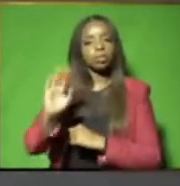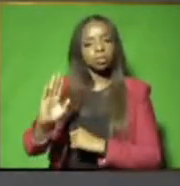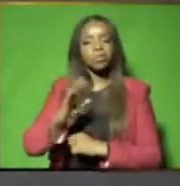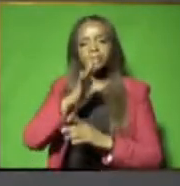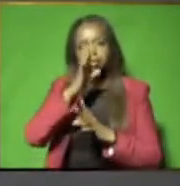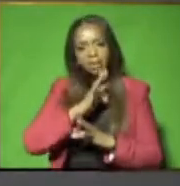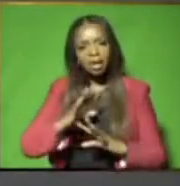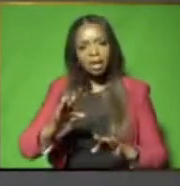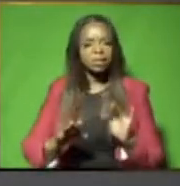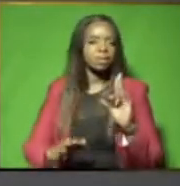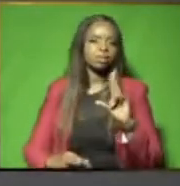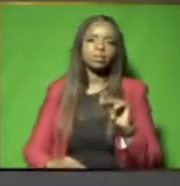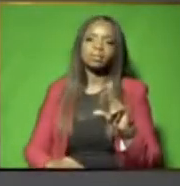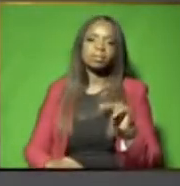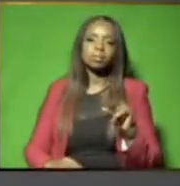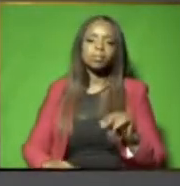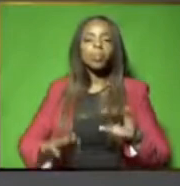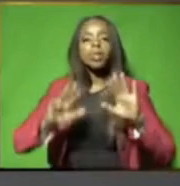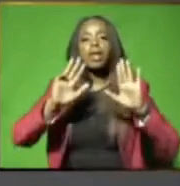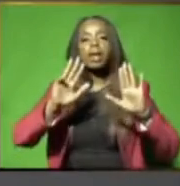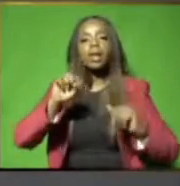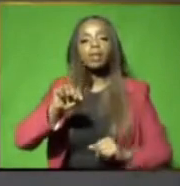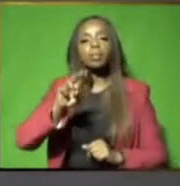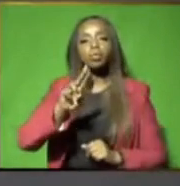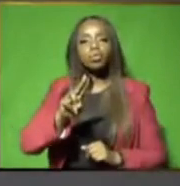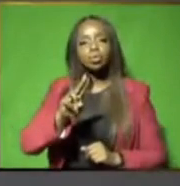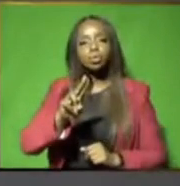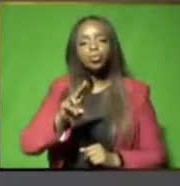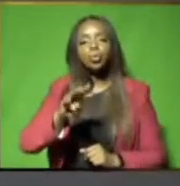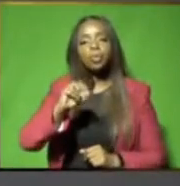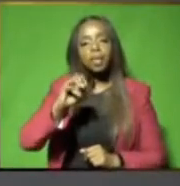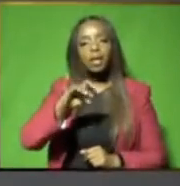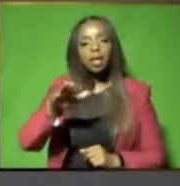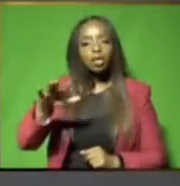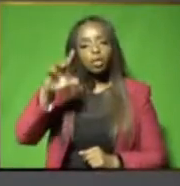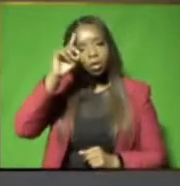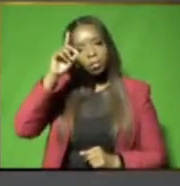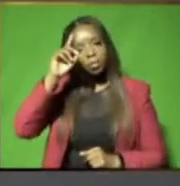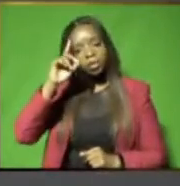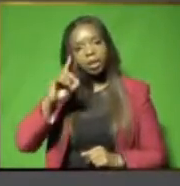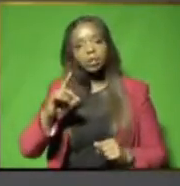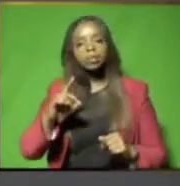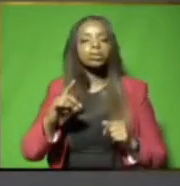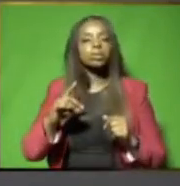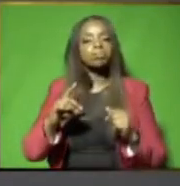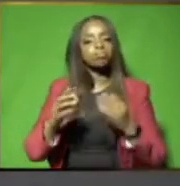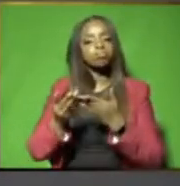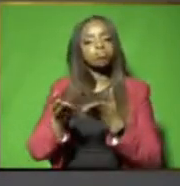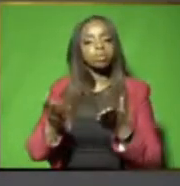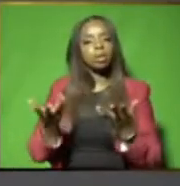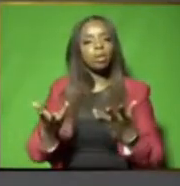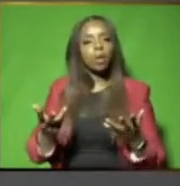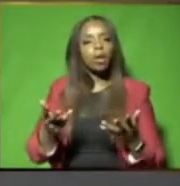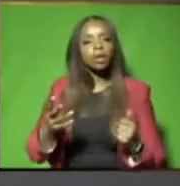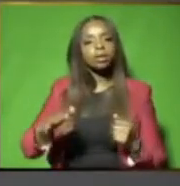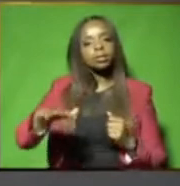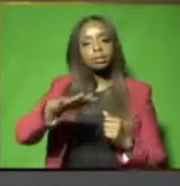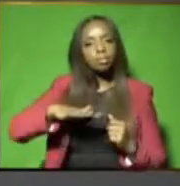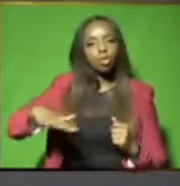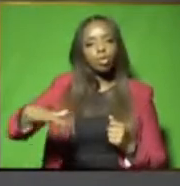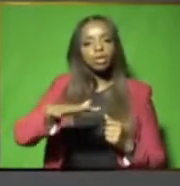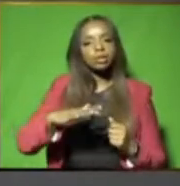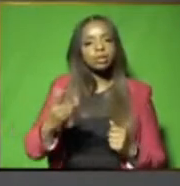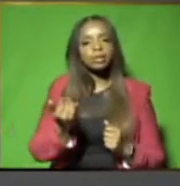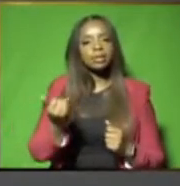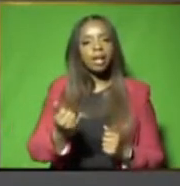on the 9.2 million black African slave trade, particularly in the Arab states such as Libya.